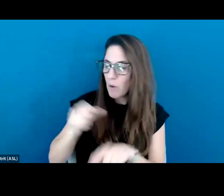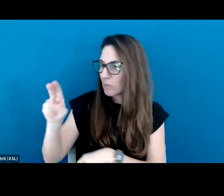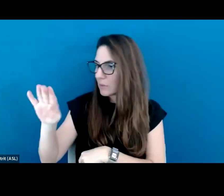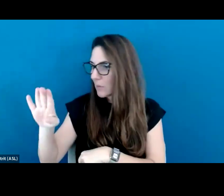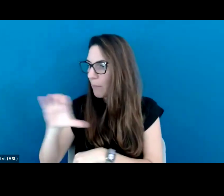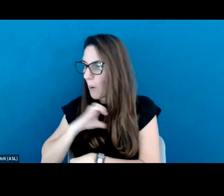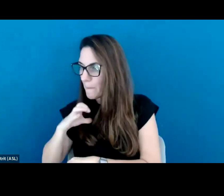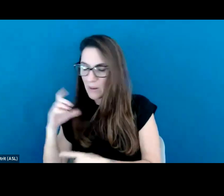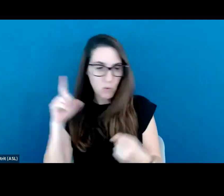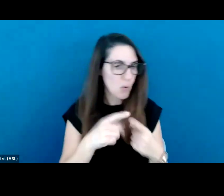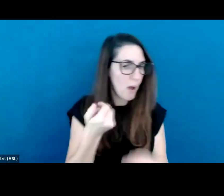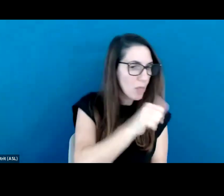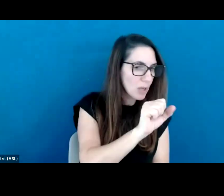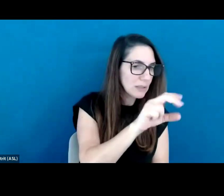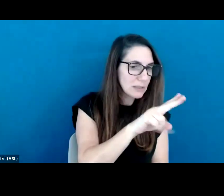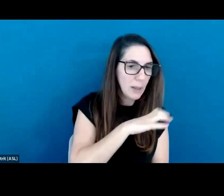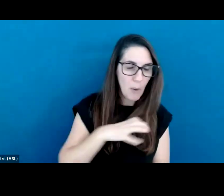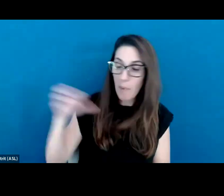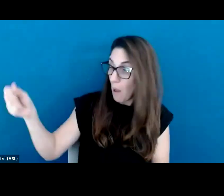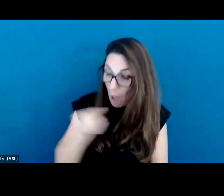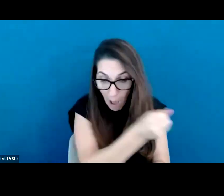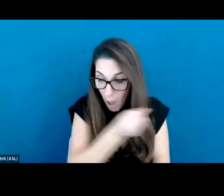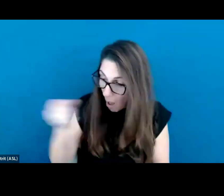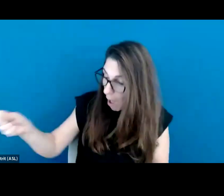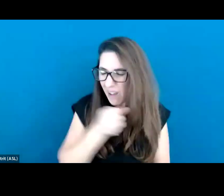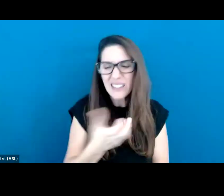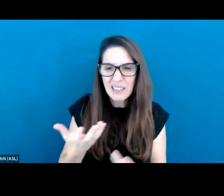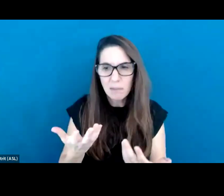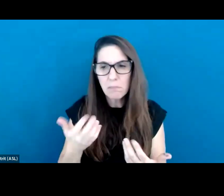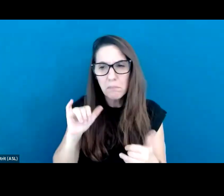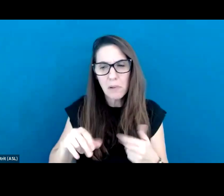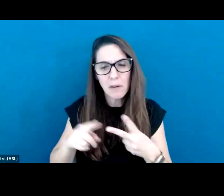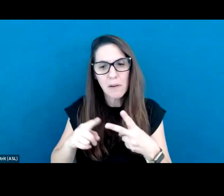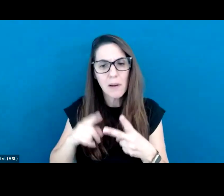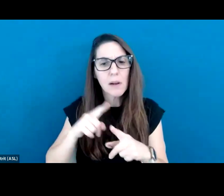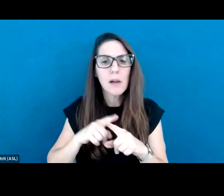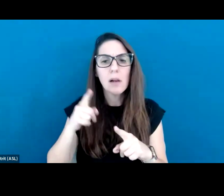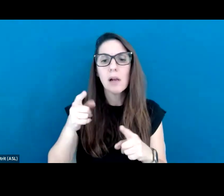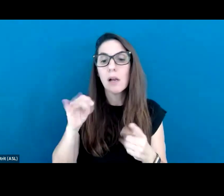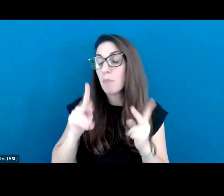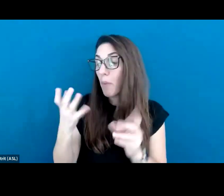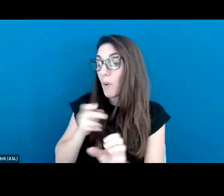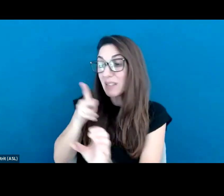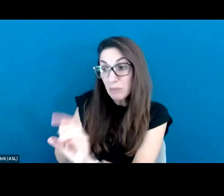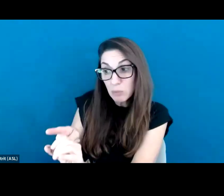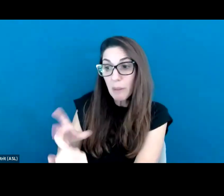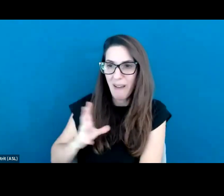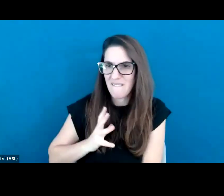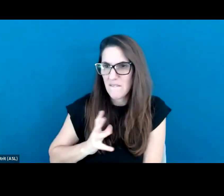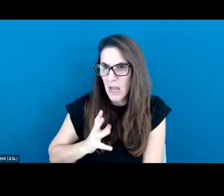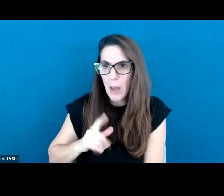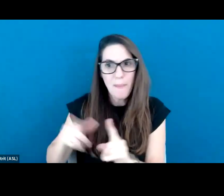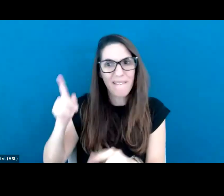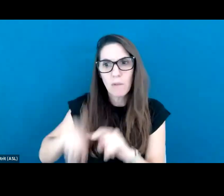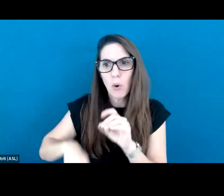to participate anyway, they just won't be able to vote if they're not on the subcommittee, then it seems like that's fine.